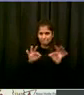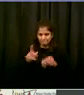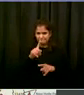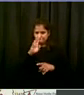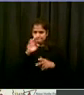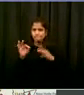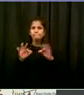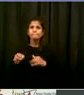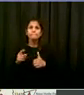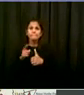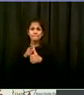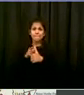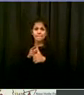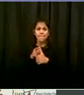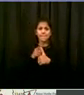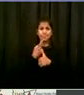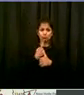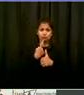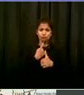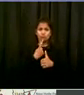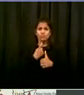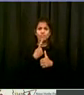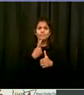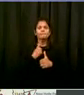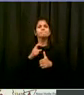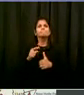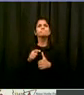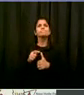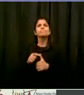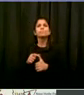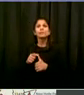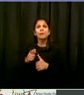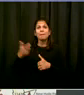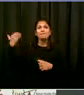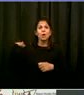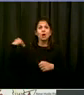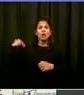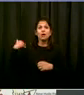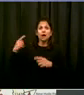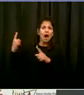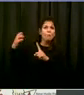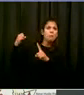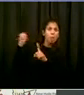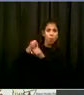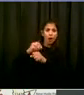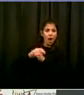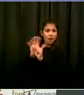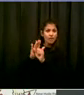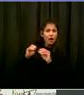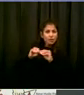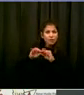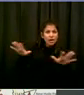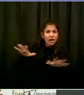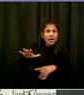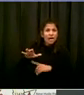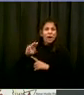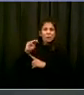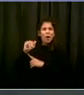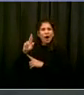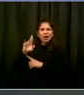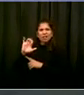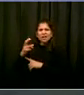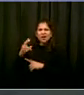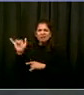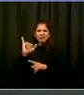greatly. In that case, it was the whole city. In this case, it's in particular areas. The closures will continue for a minimum of 14